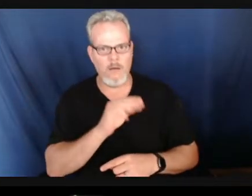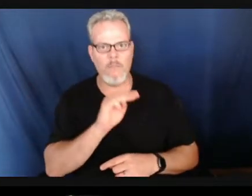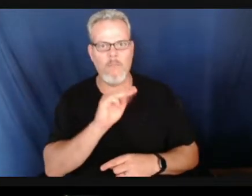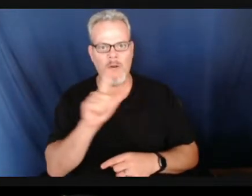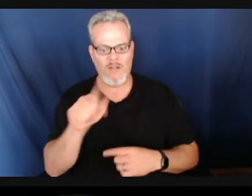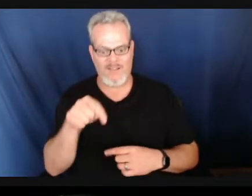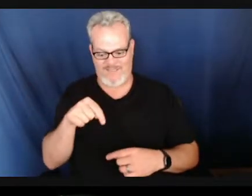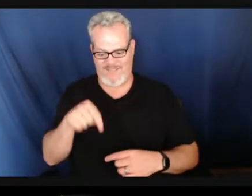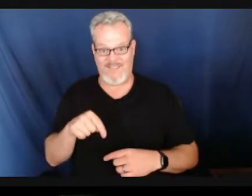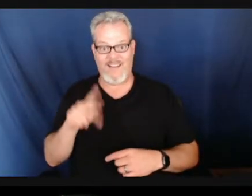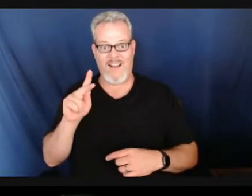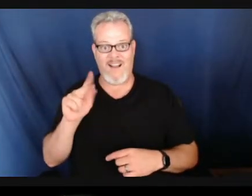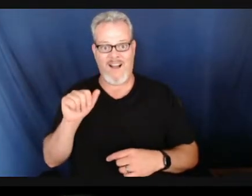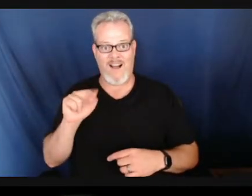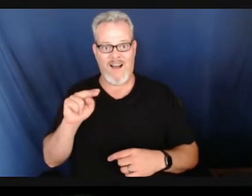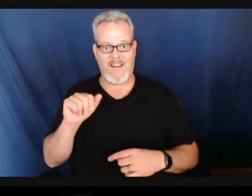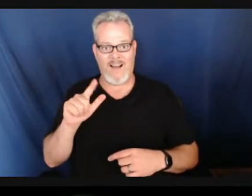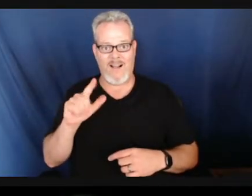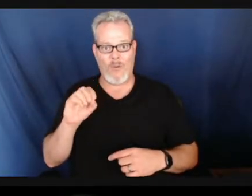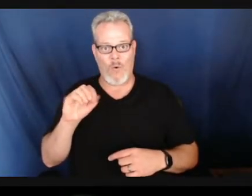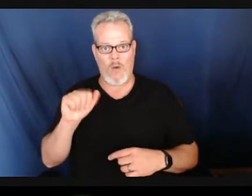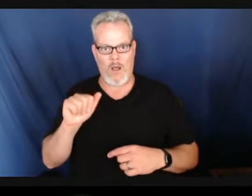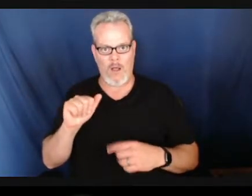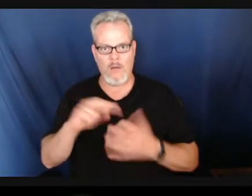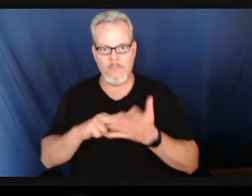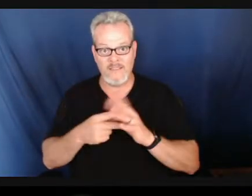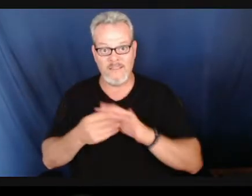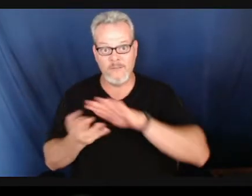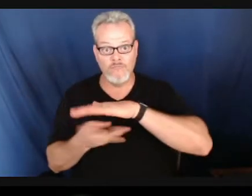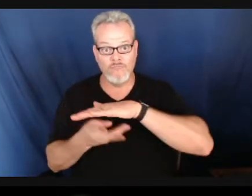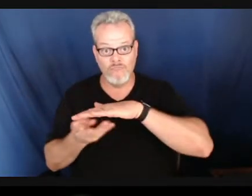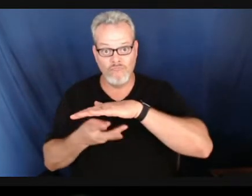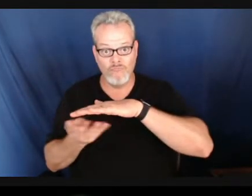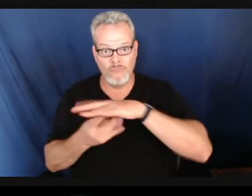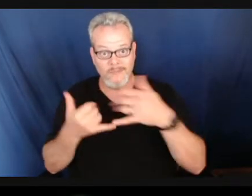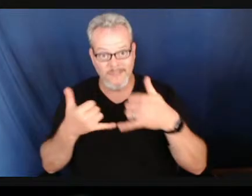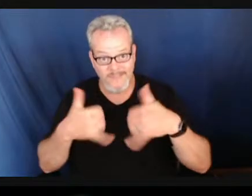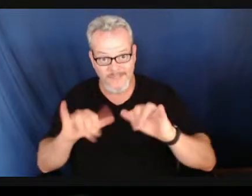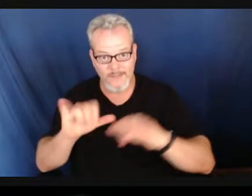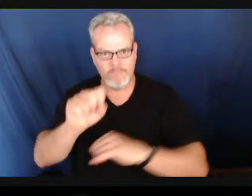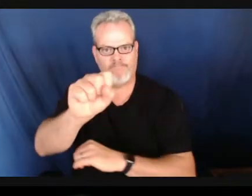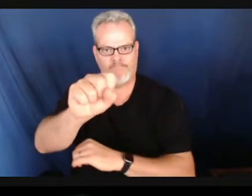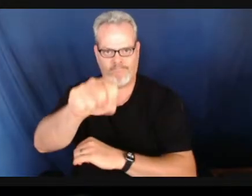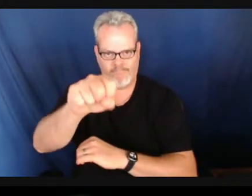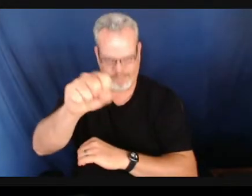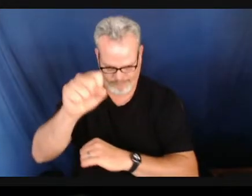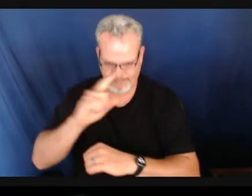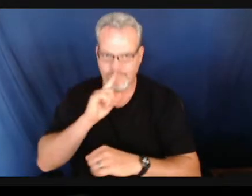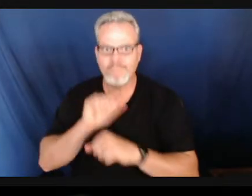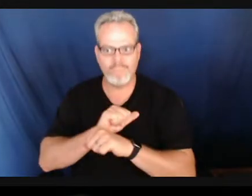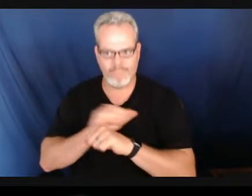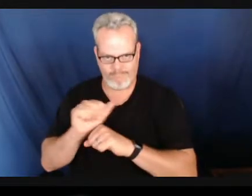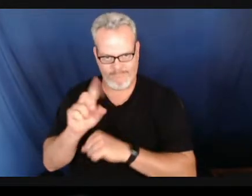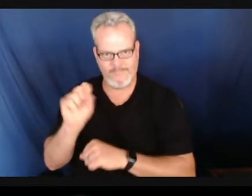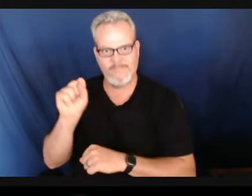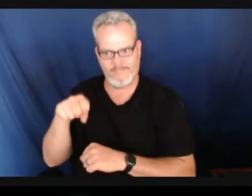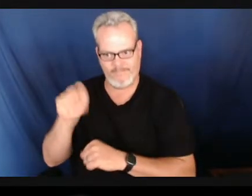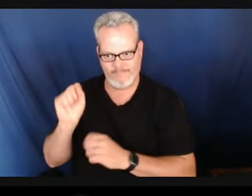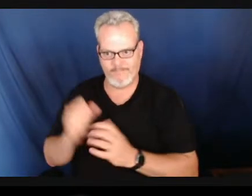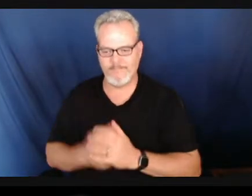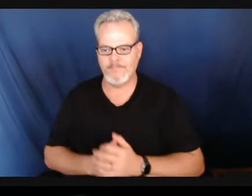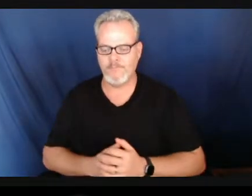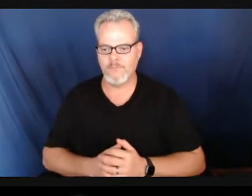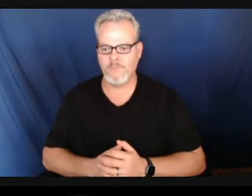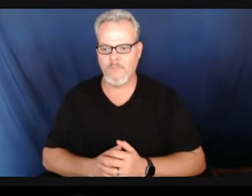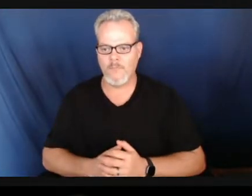So we think magma is still feeding the volcano. So we do at some point expect adjustments to be ongoing there. And maybe now